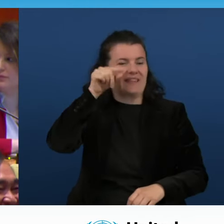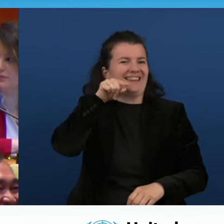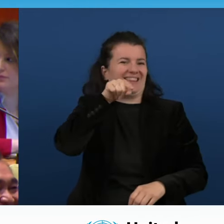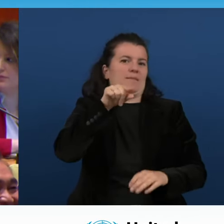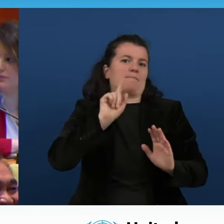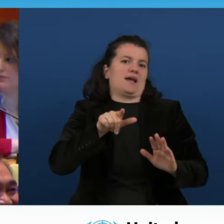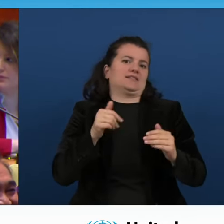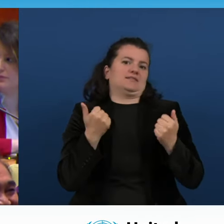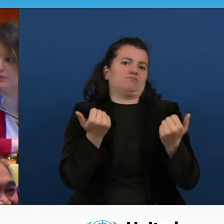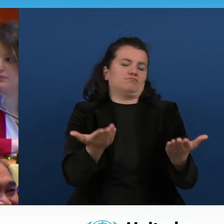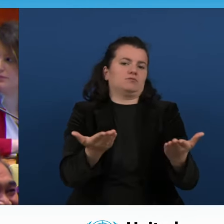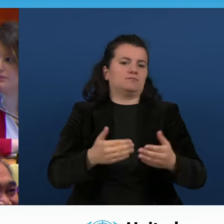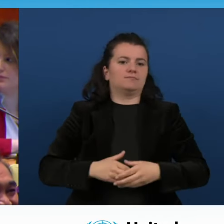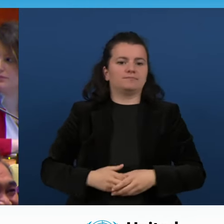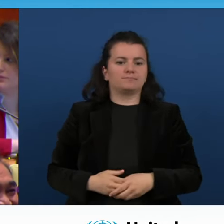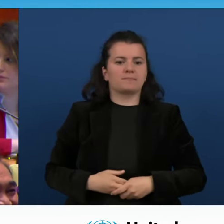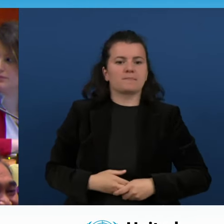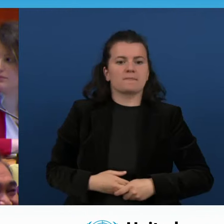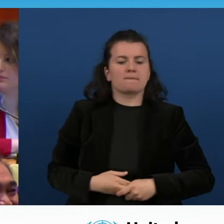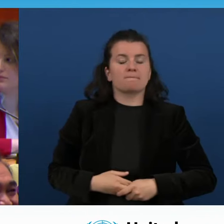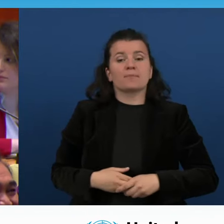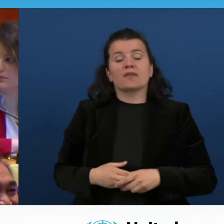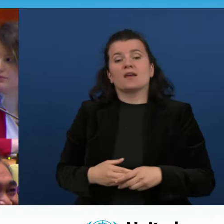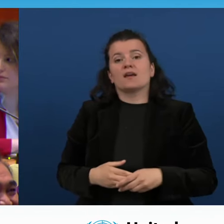Today, we have a very